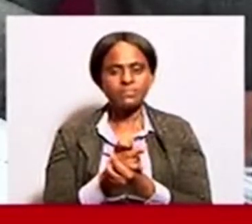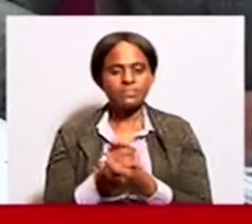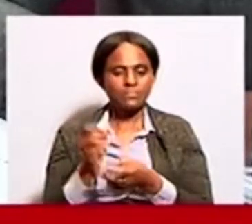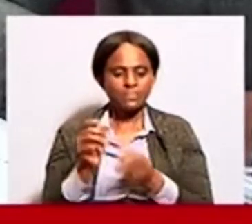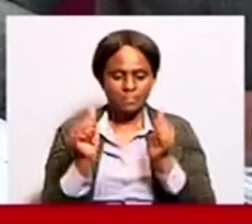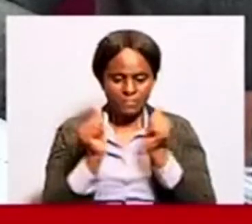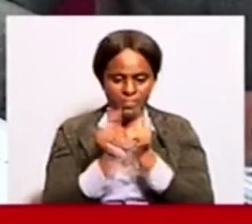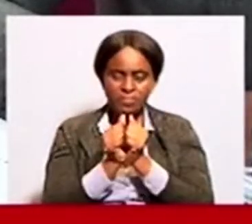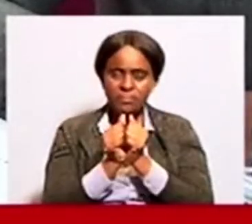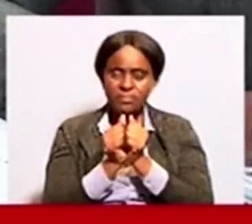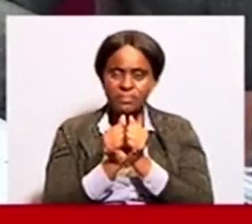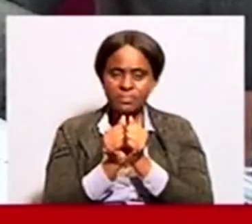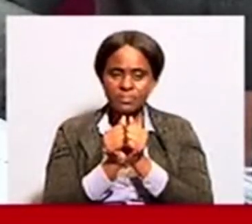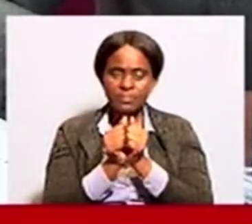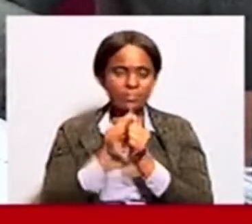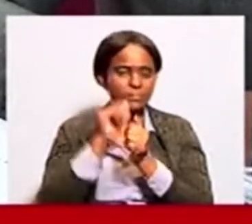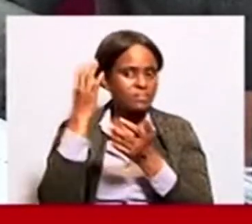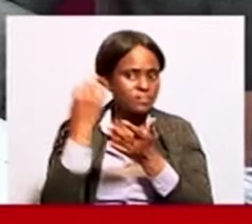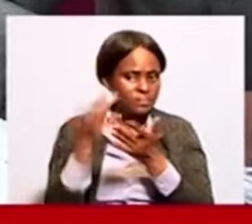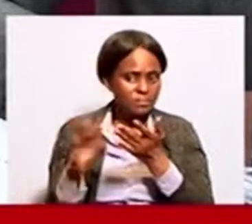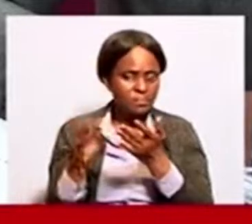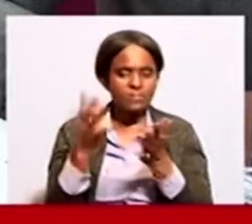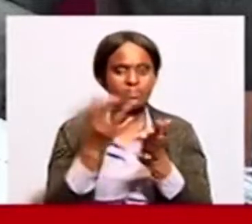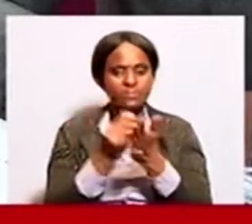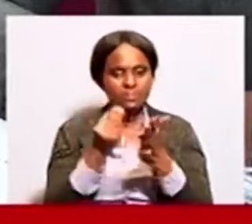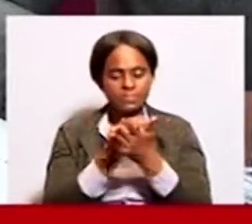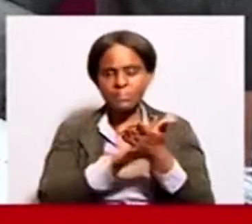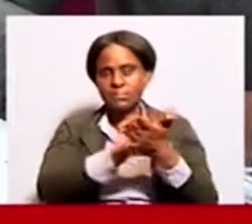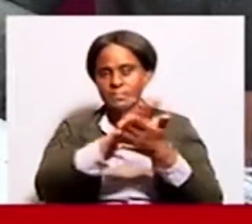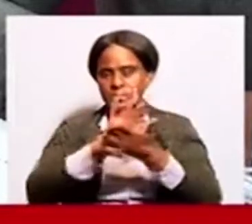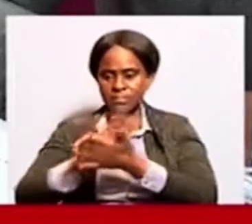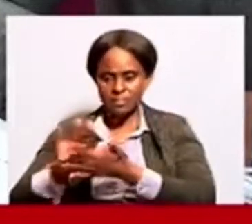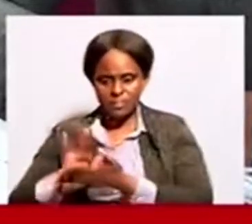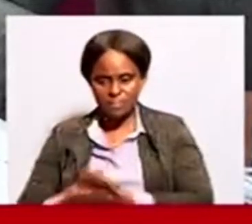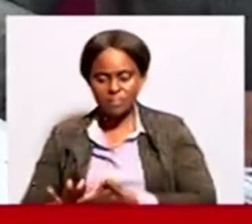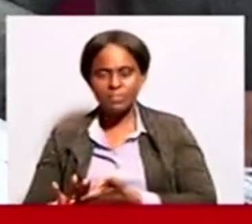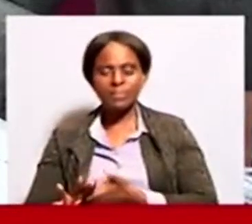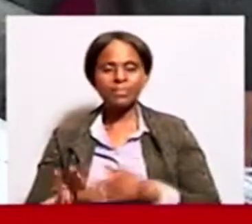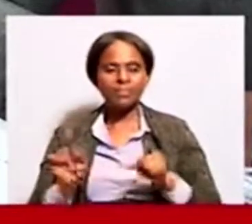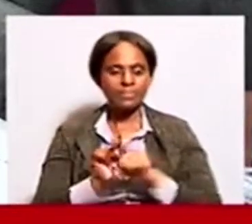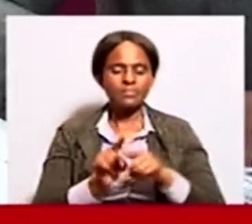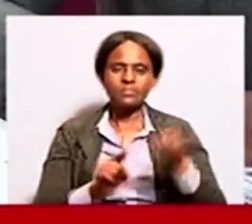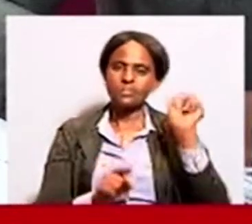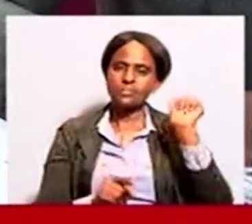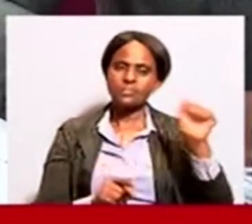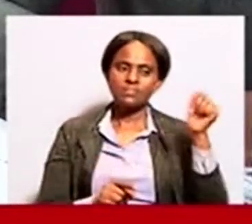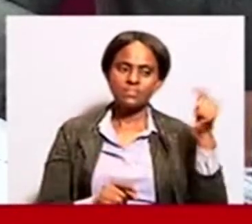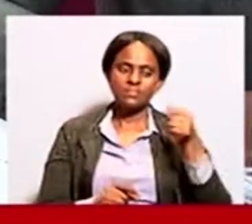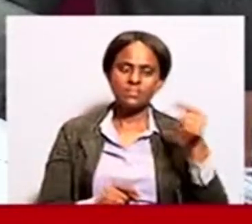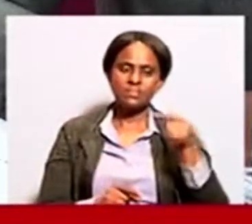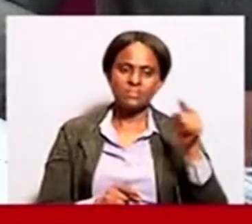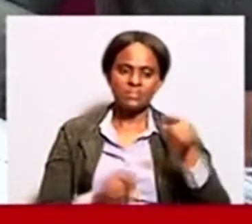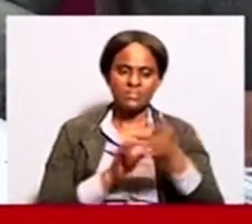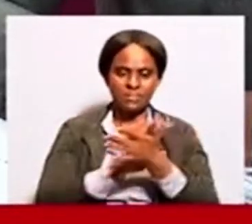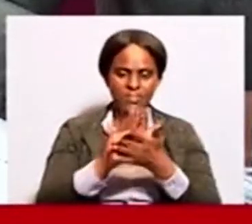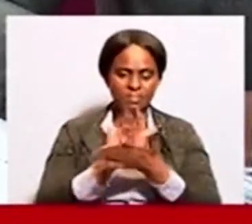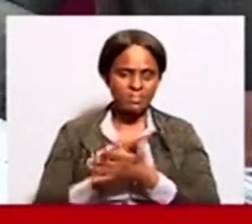with Secretary to the Treasurer clearance and the Attorney General